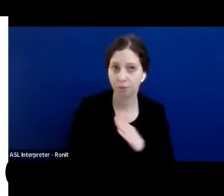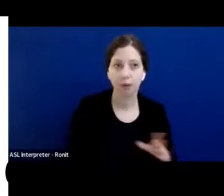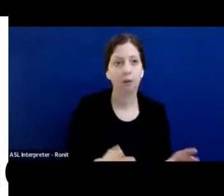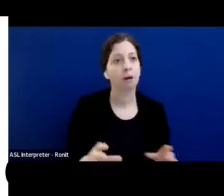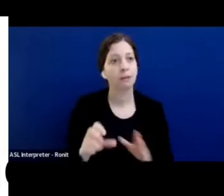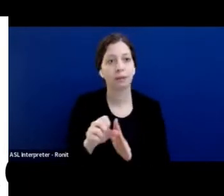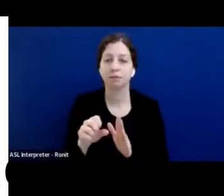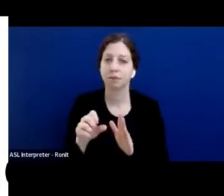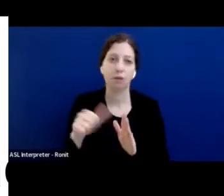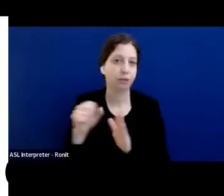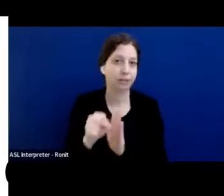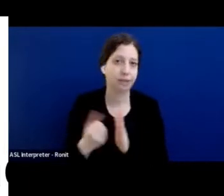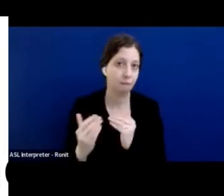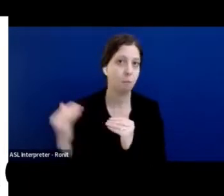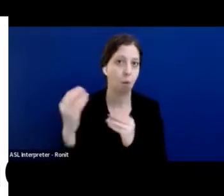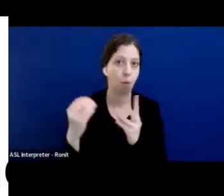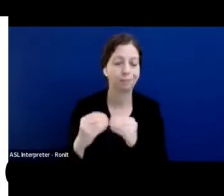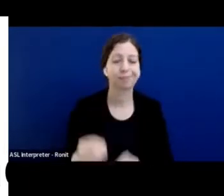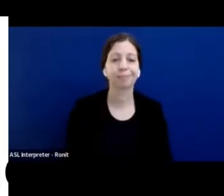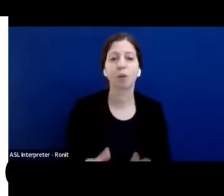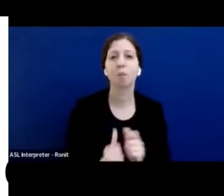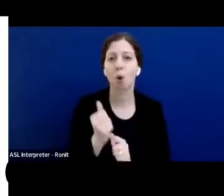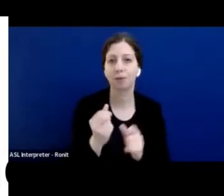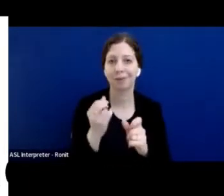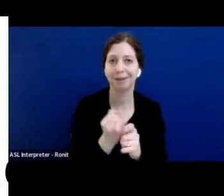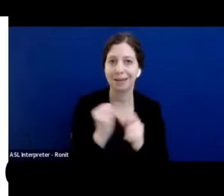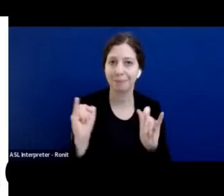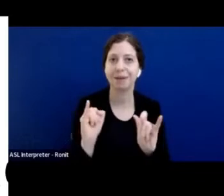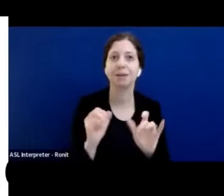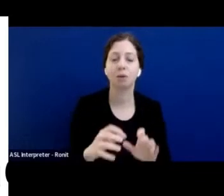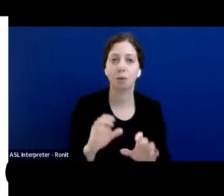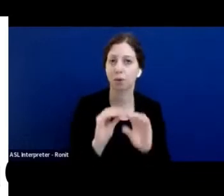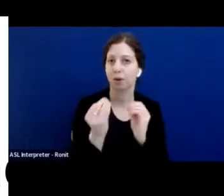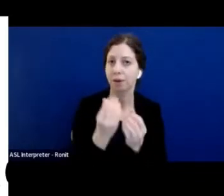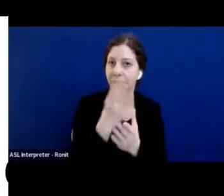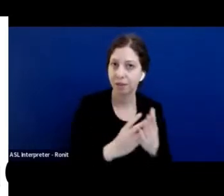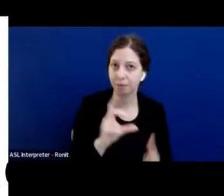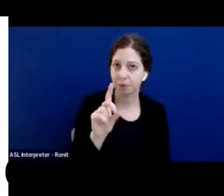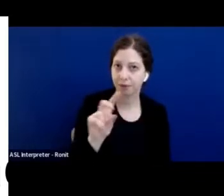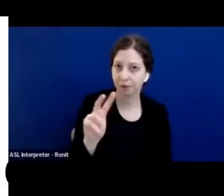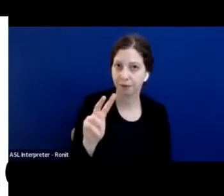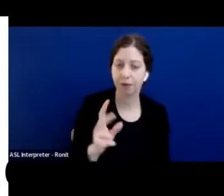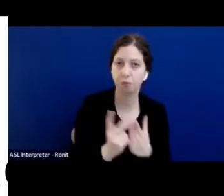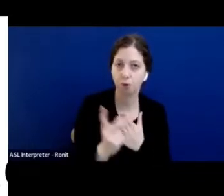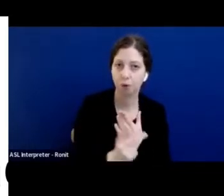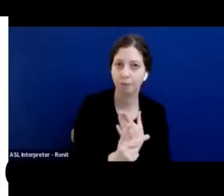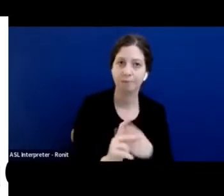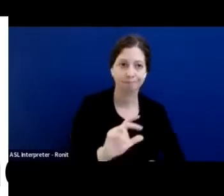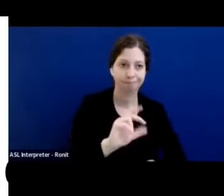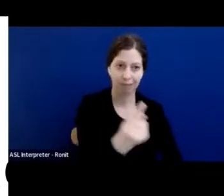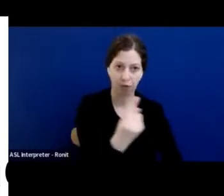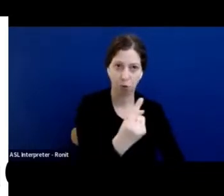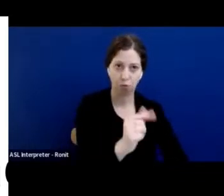more than those. And most of these, again, are independent organizations. Some domestic violence programs are standalone